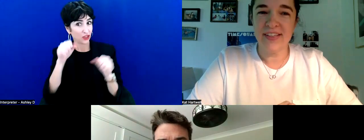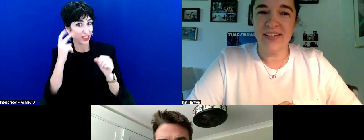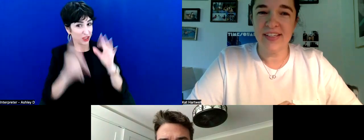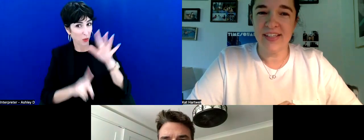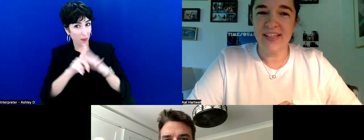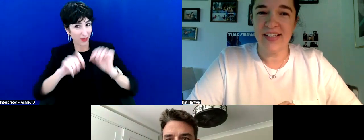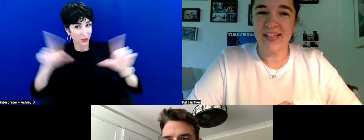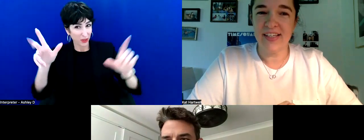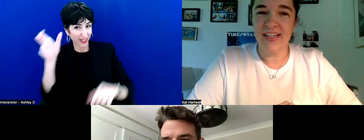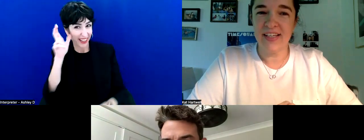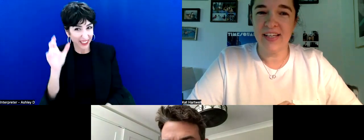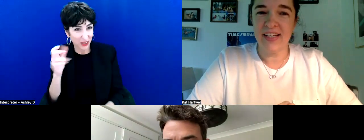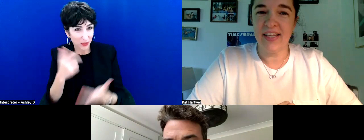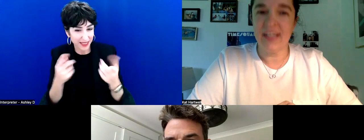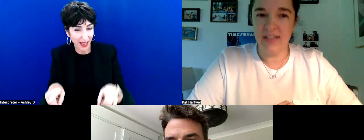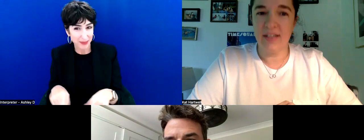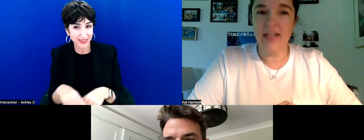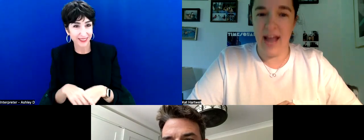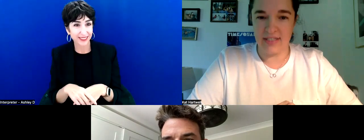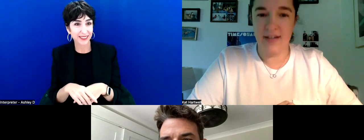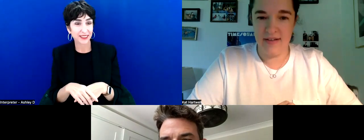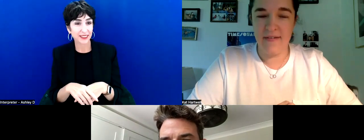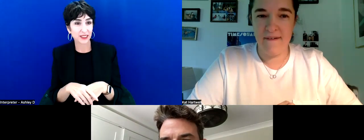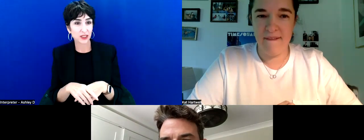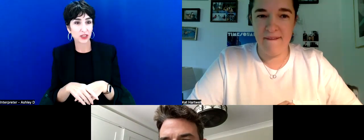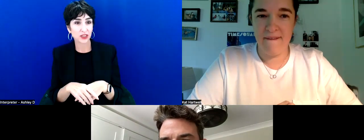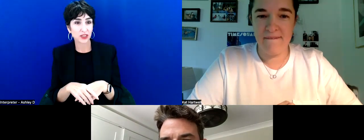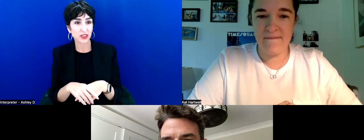or do I just hear her or how does that work? Yeah.